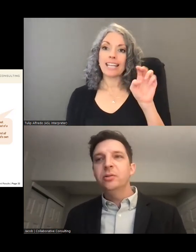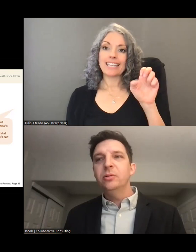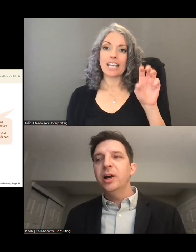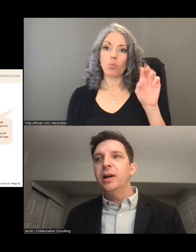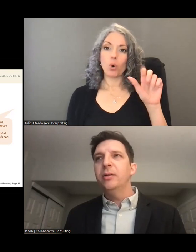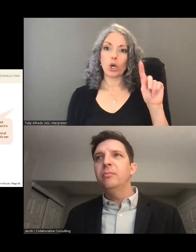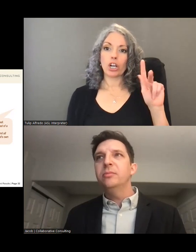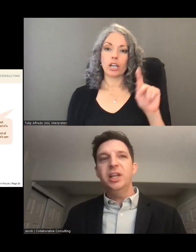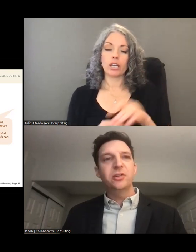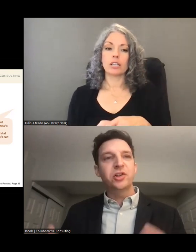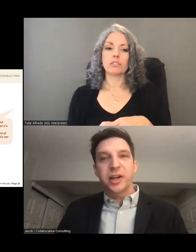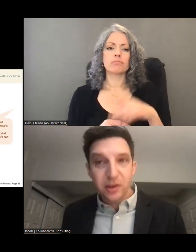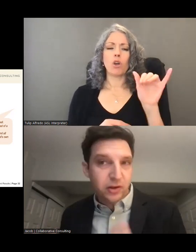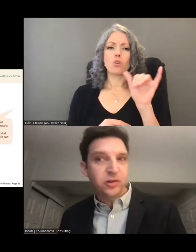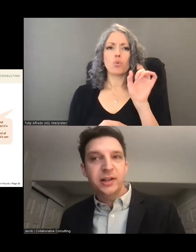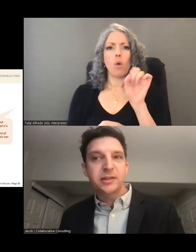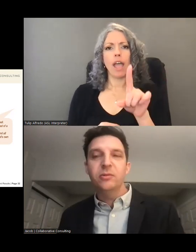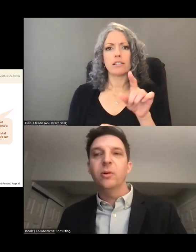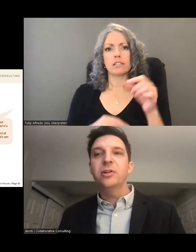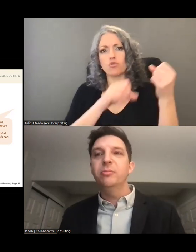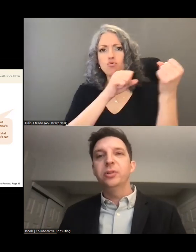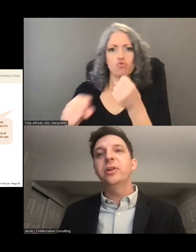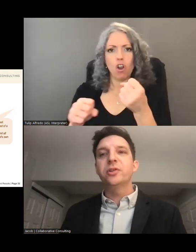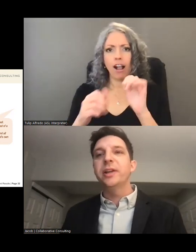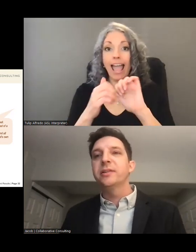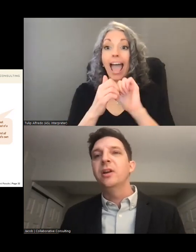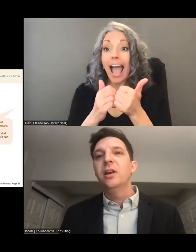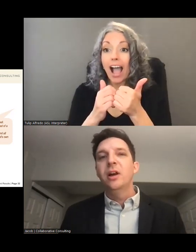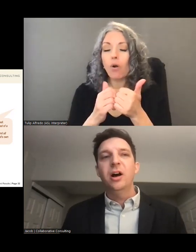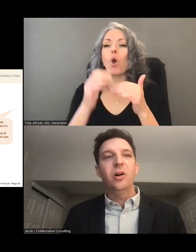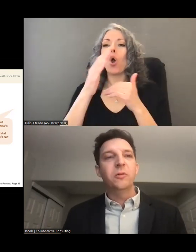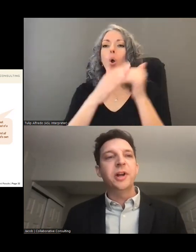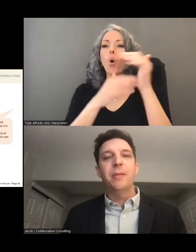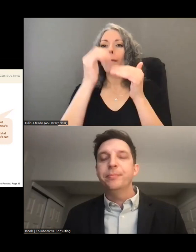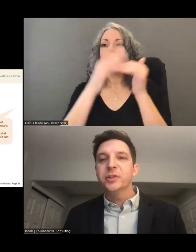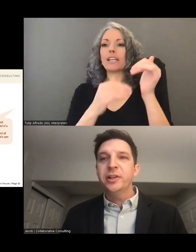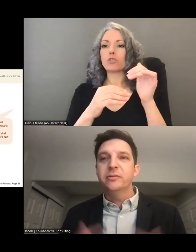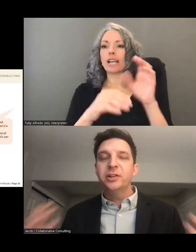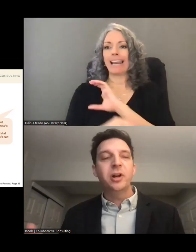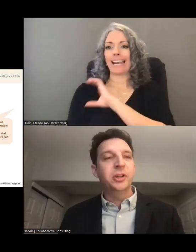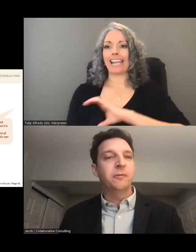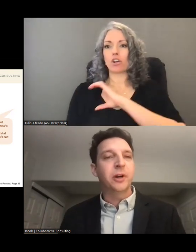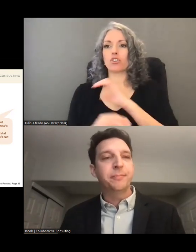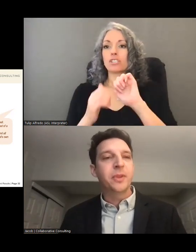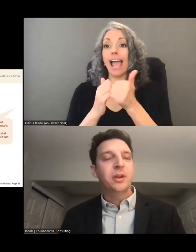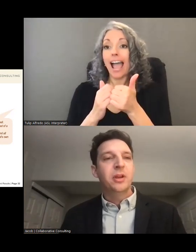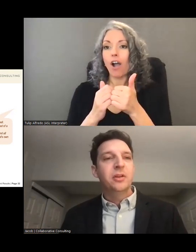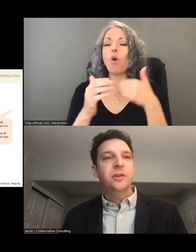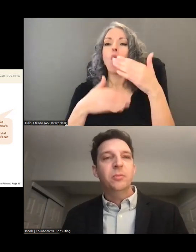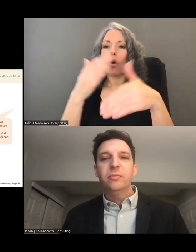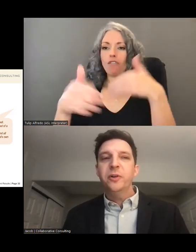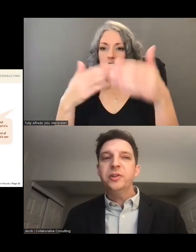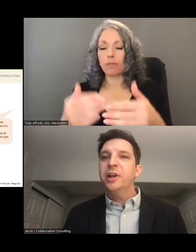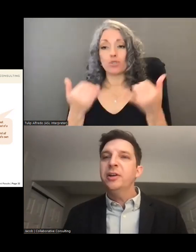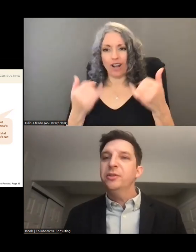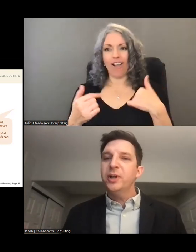take to either strengthen those traits or to build those traits over time? So that's what I'll be covering.